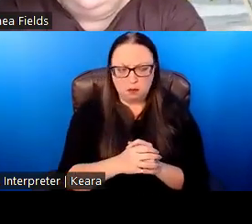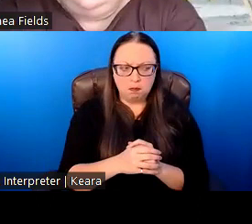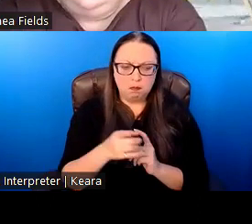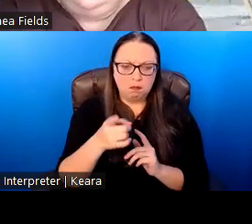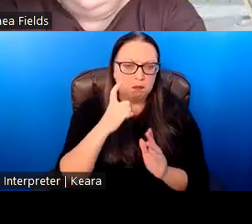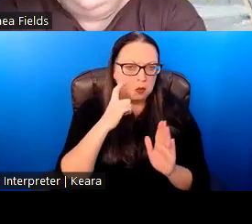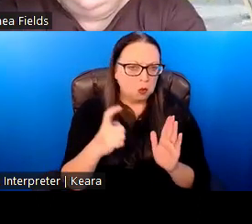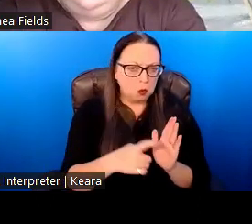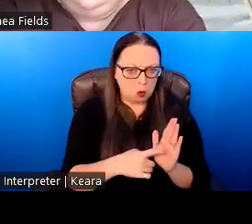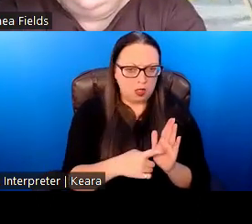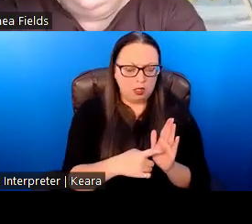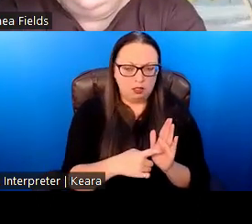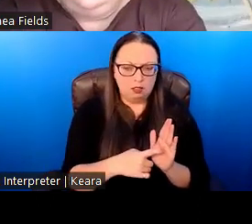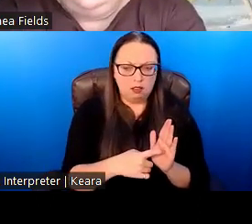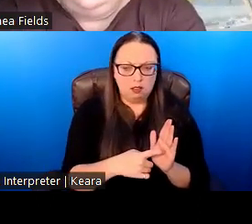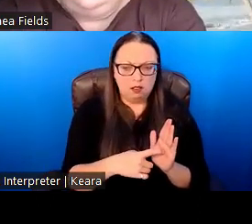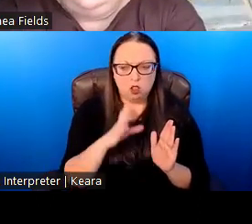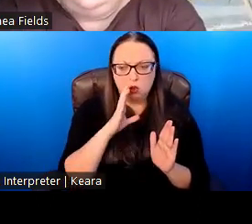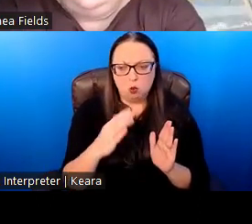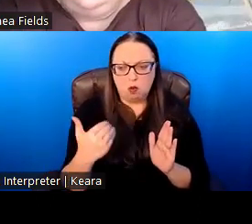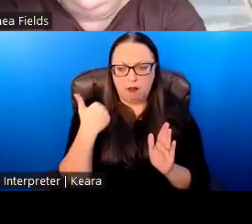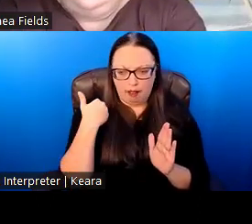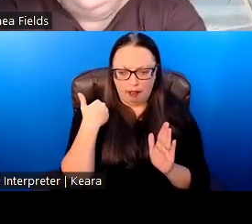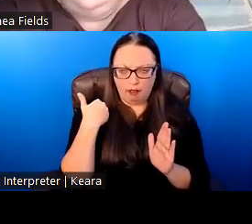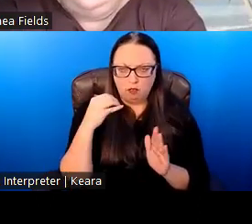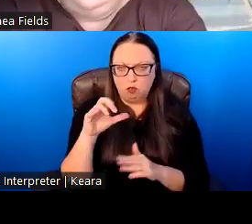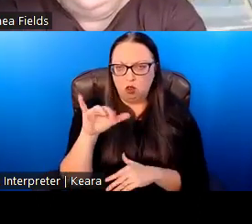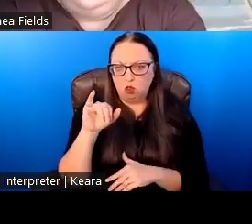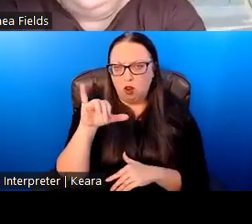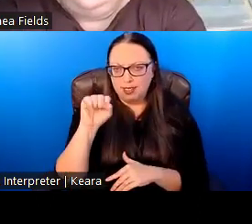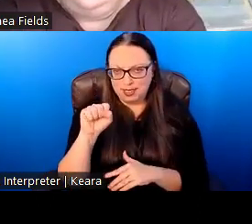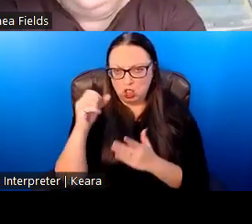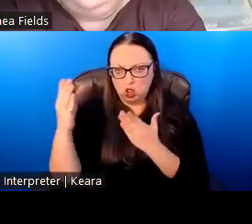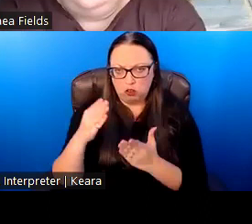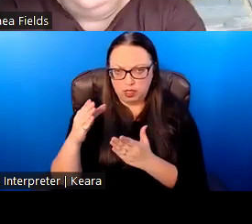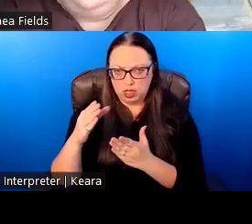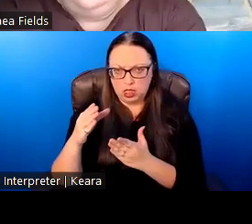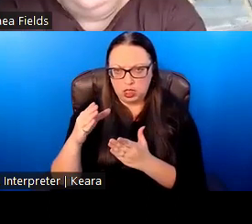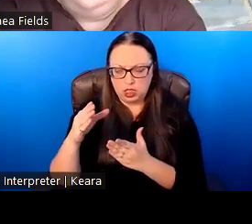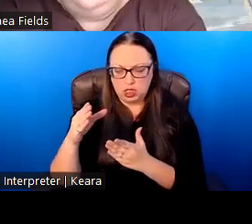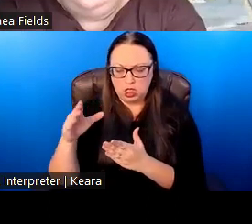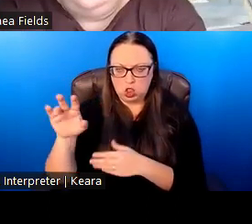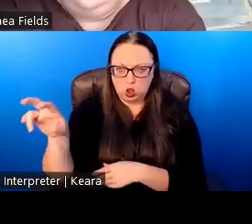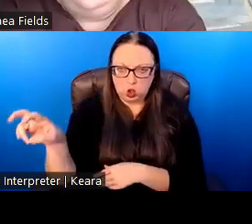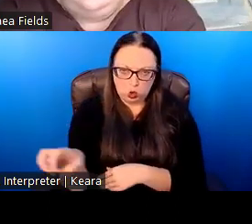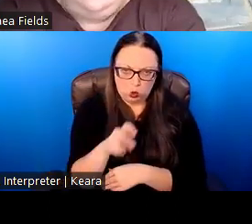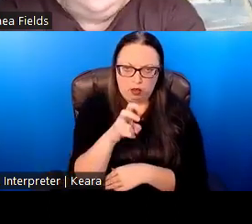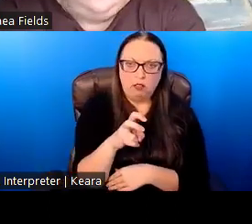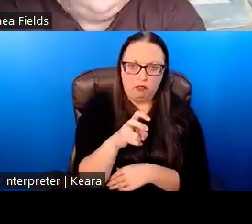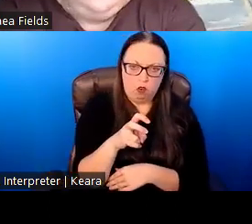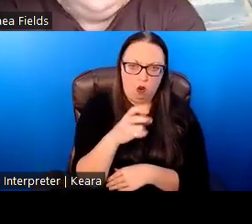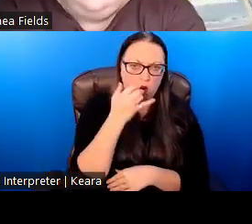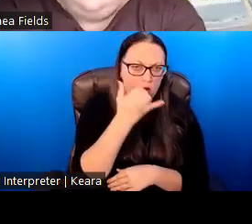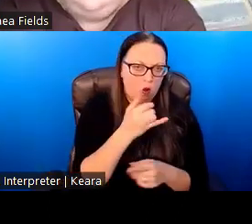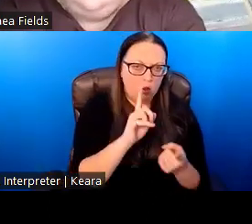that she'll have crisis services hand callers off to the warm